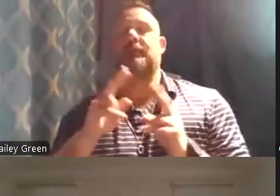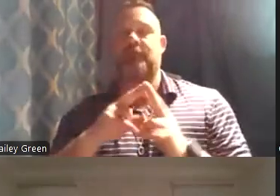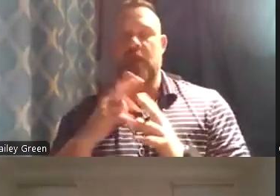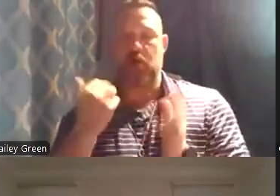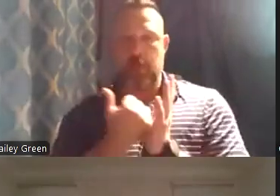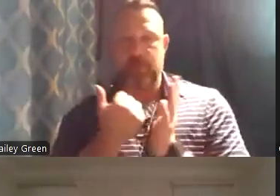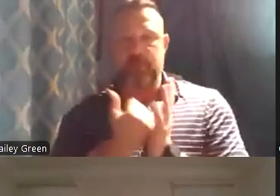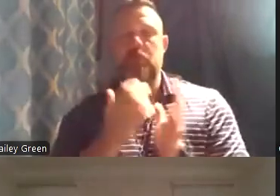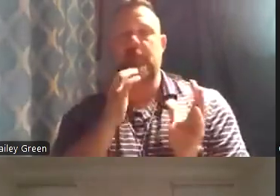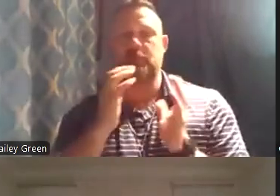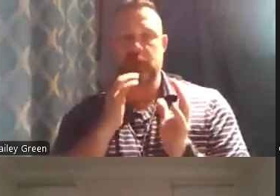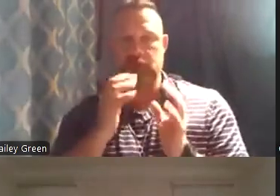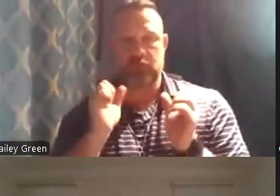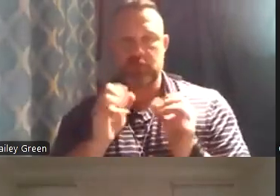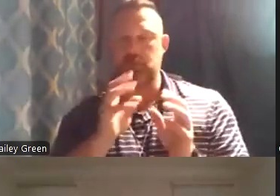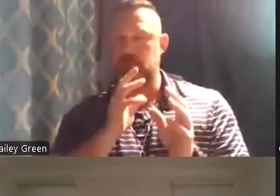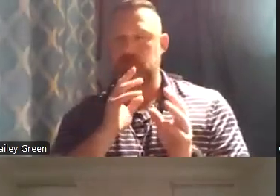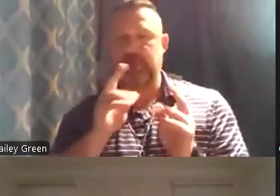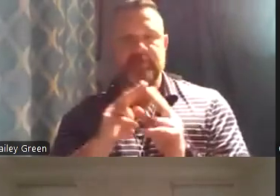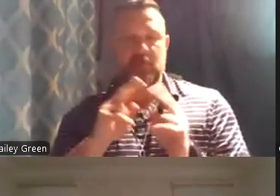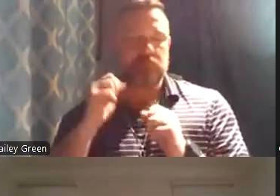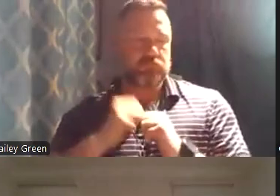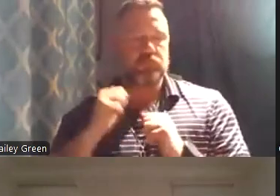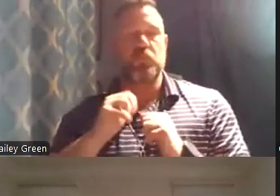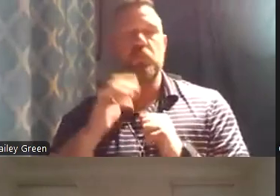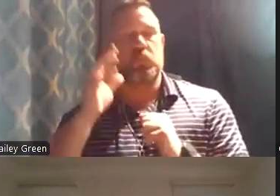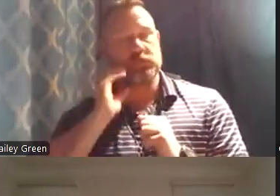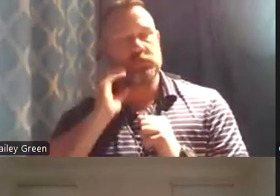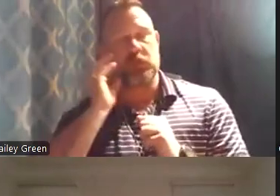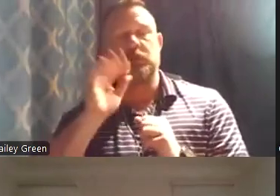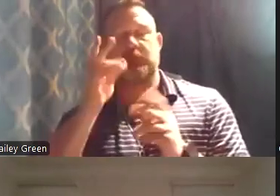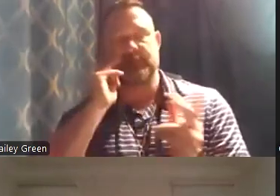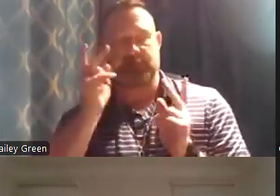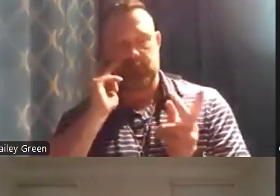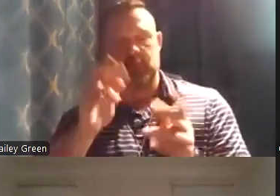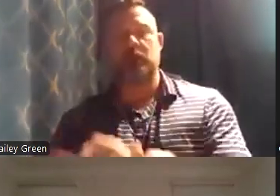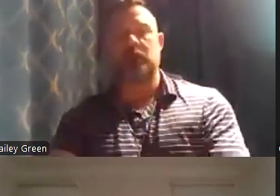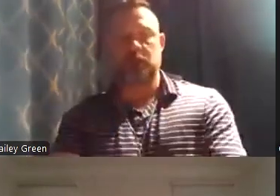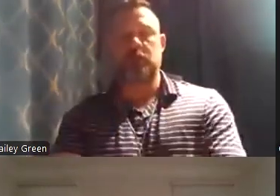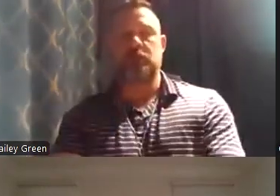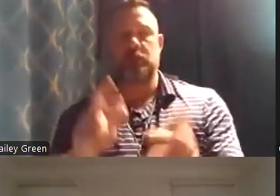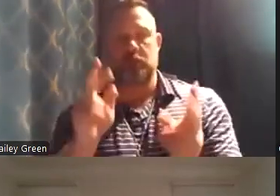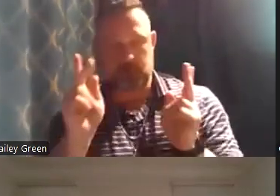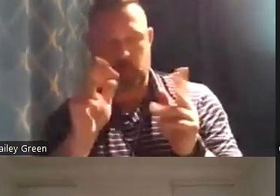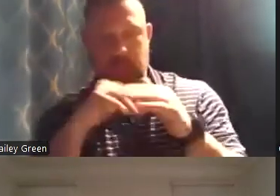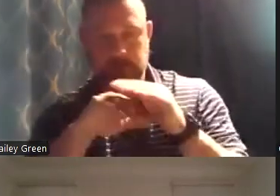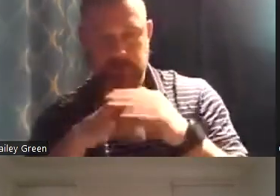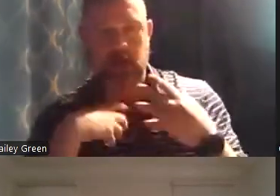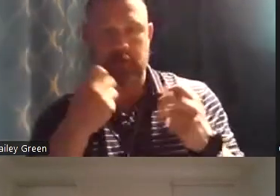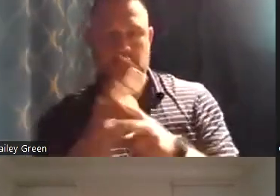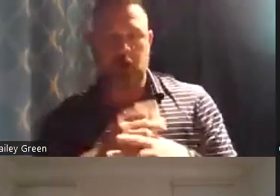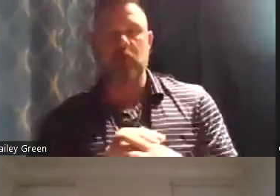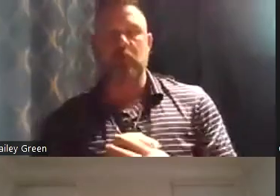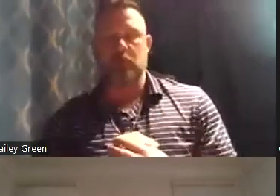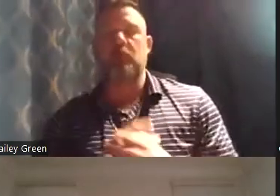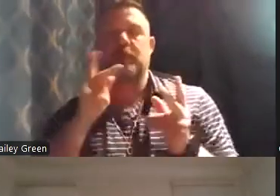in this conversation because he can just speak very concretely to the experience that he has seen of people accessing healthcare, people